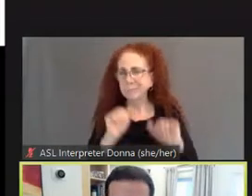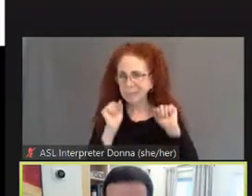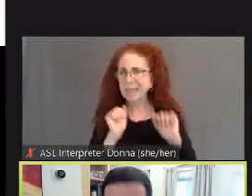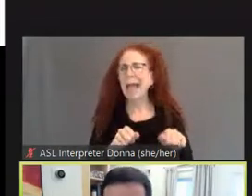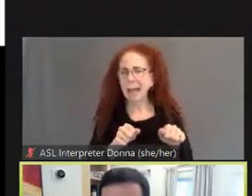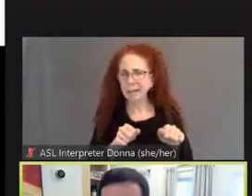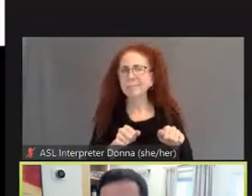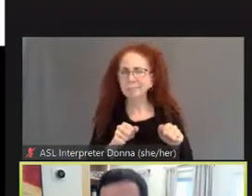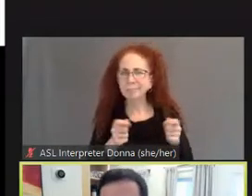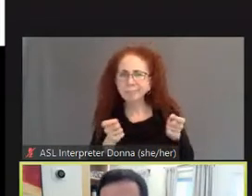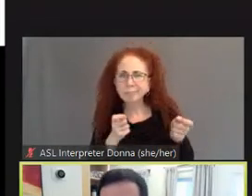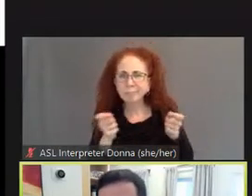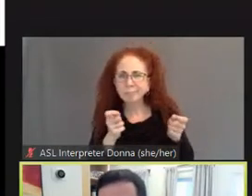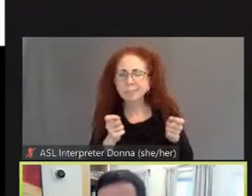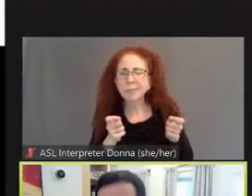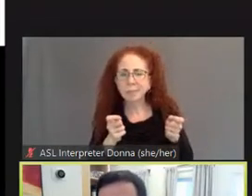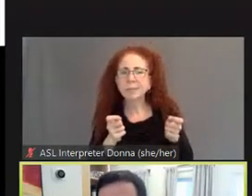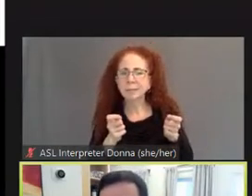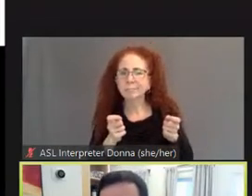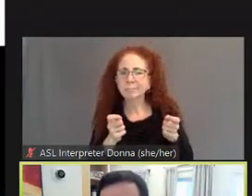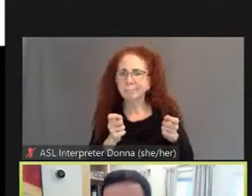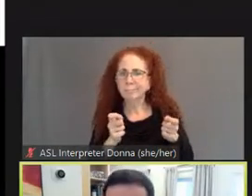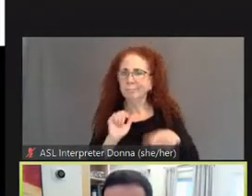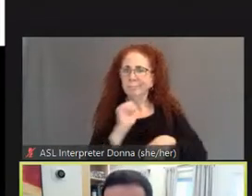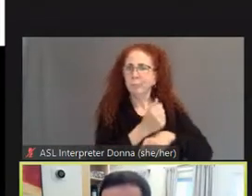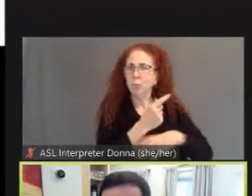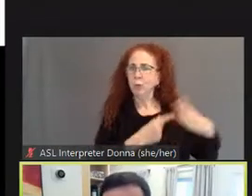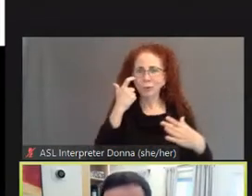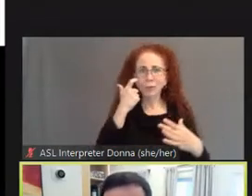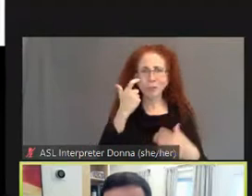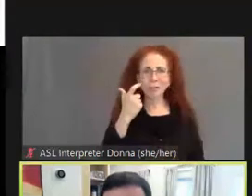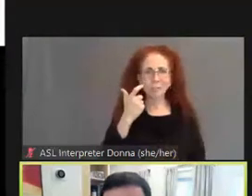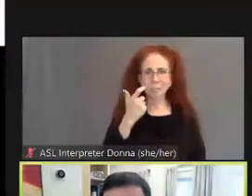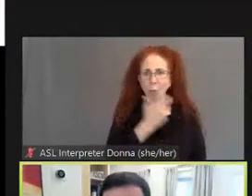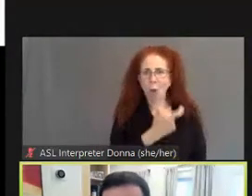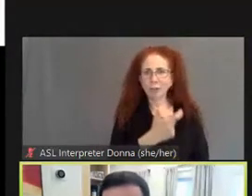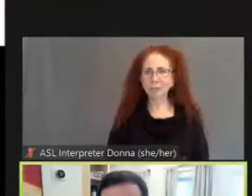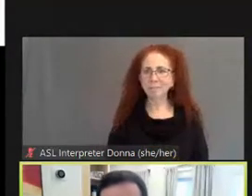to develop what you just saw previously.